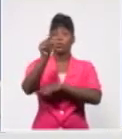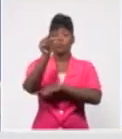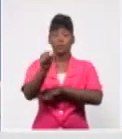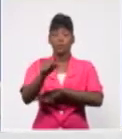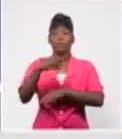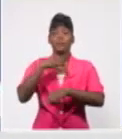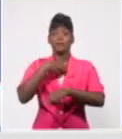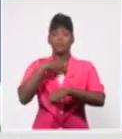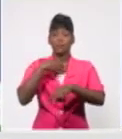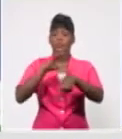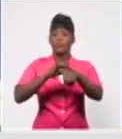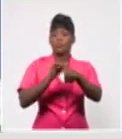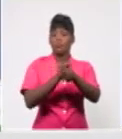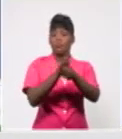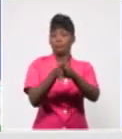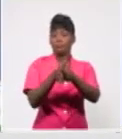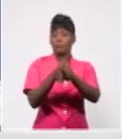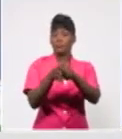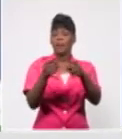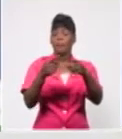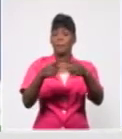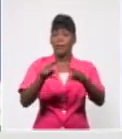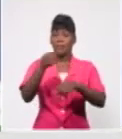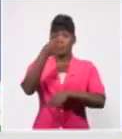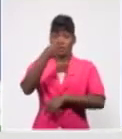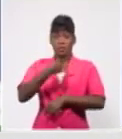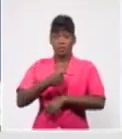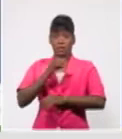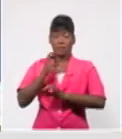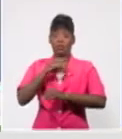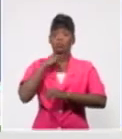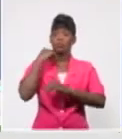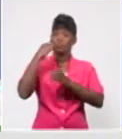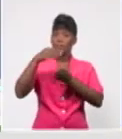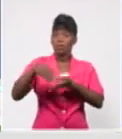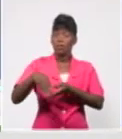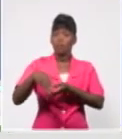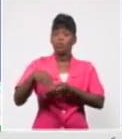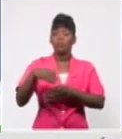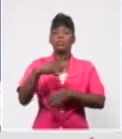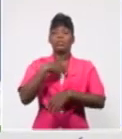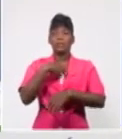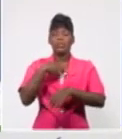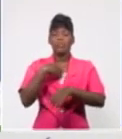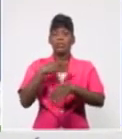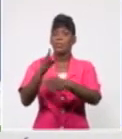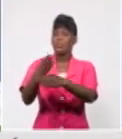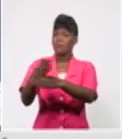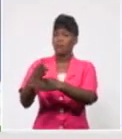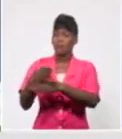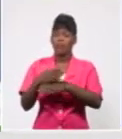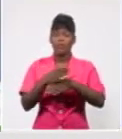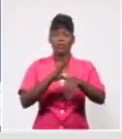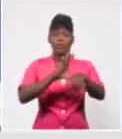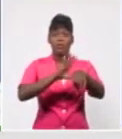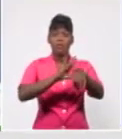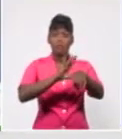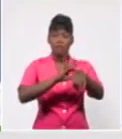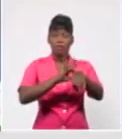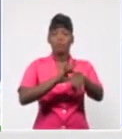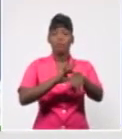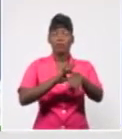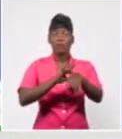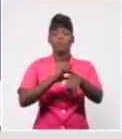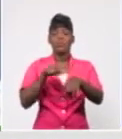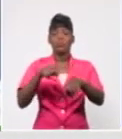days hospitalized, of which 7 were in the ICU, and from August 27th, his clinical